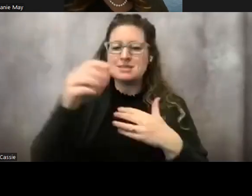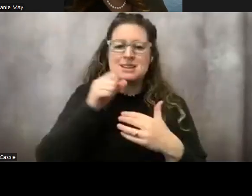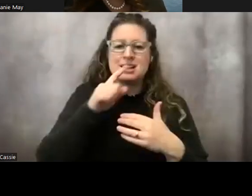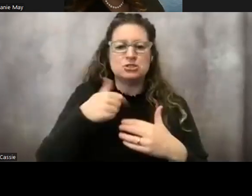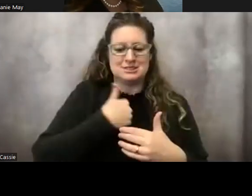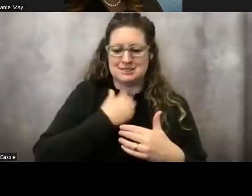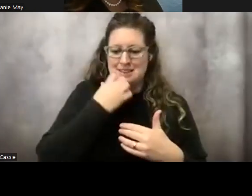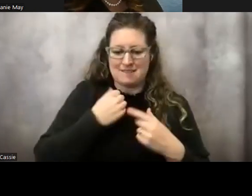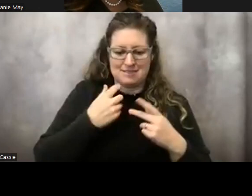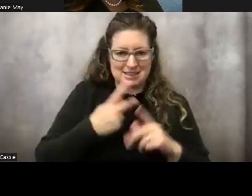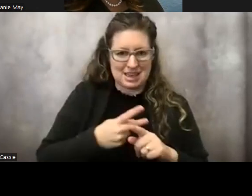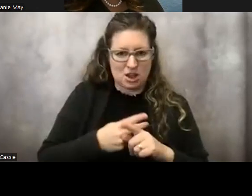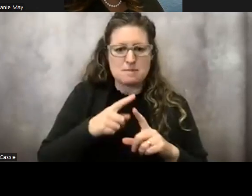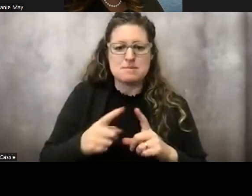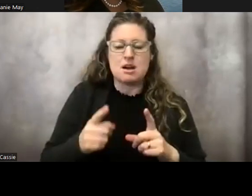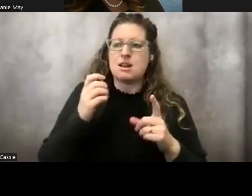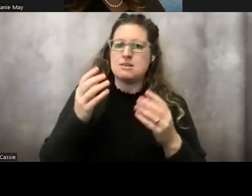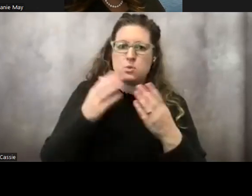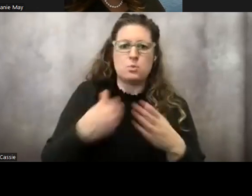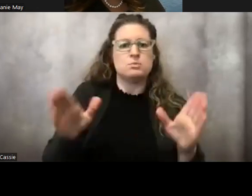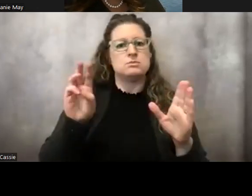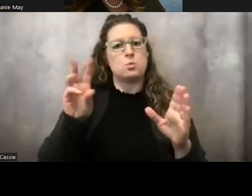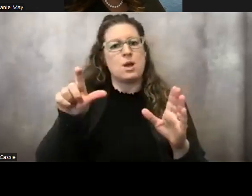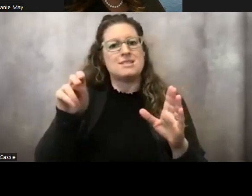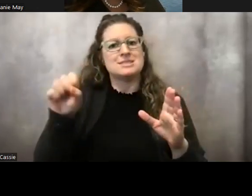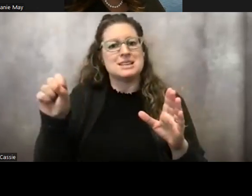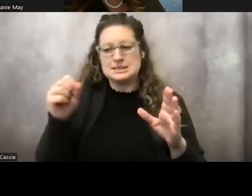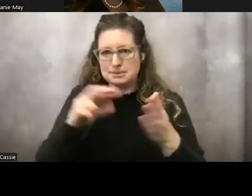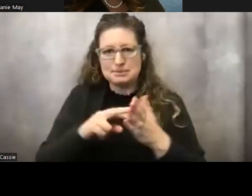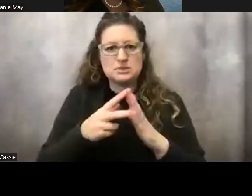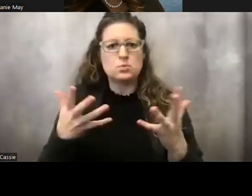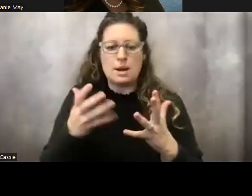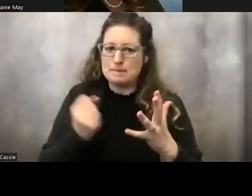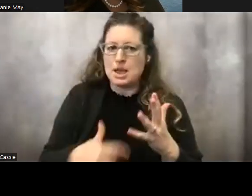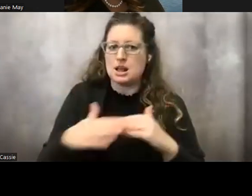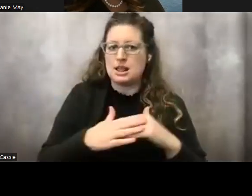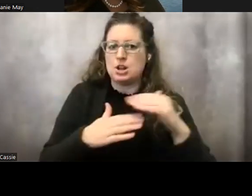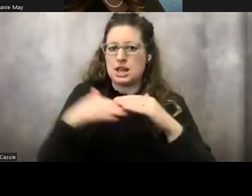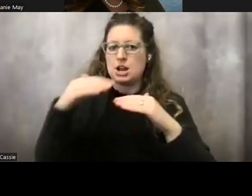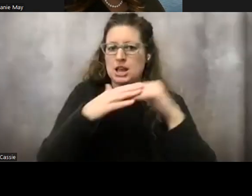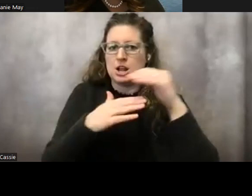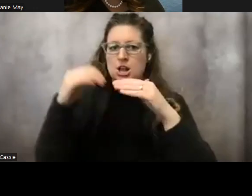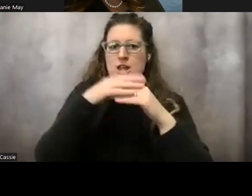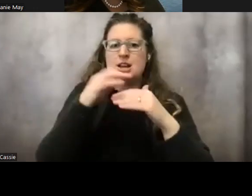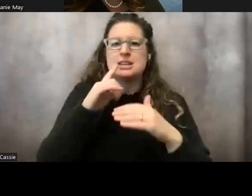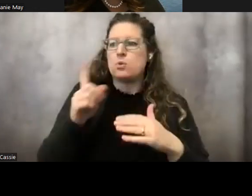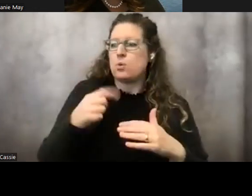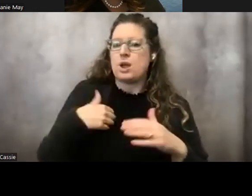is multi-level, and think about what place we need to be in to sustainably fight for that change.